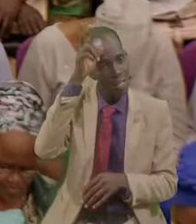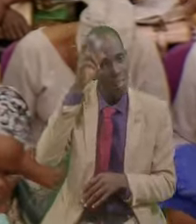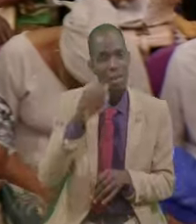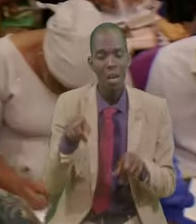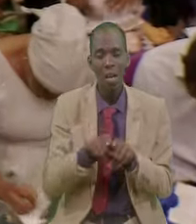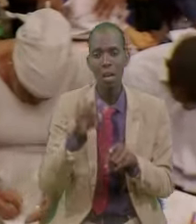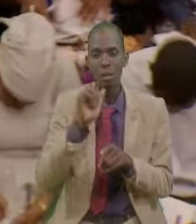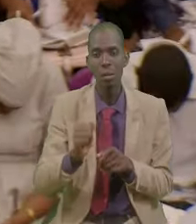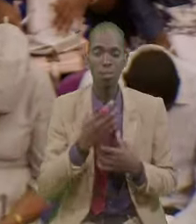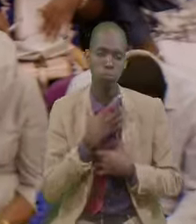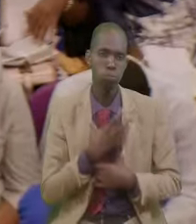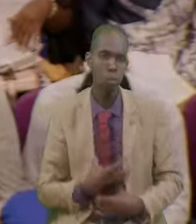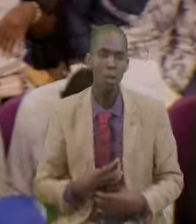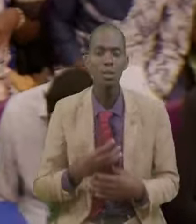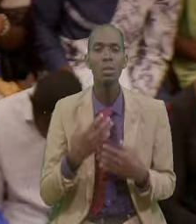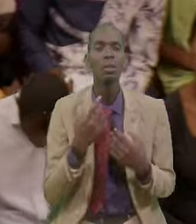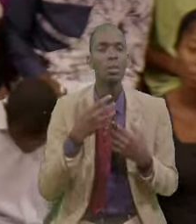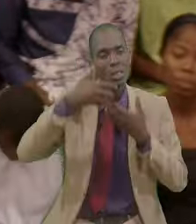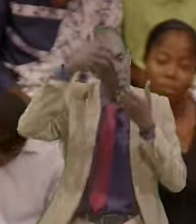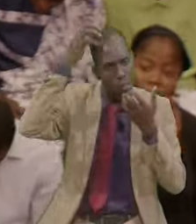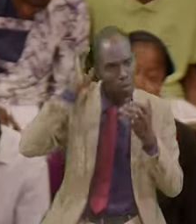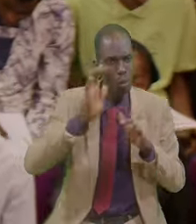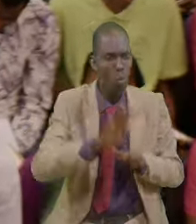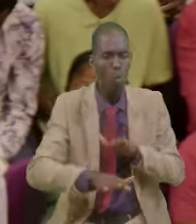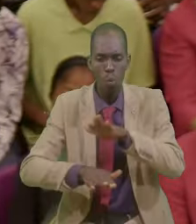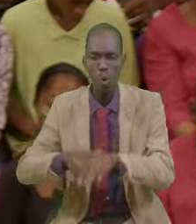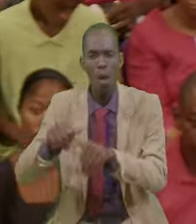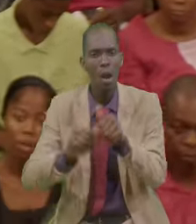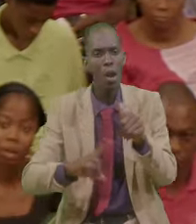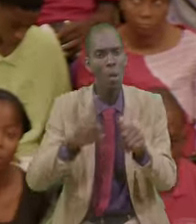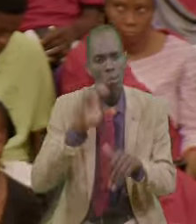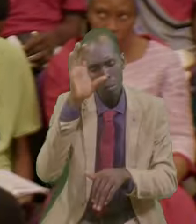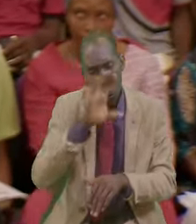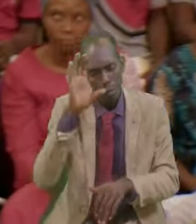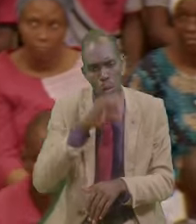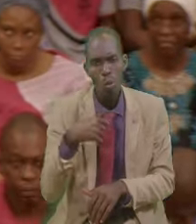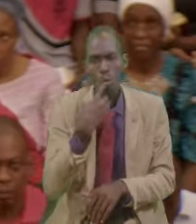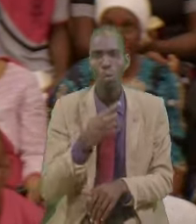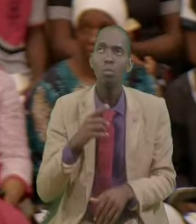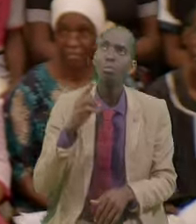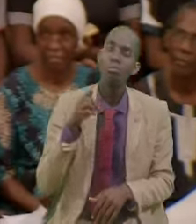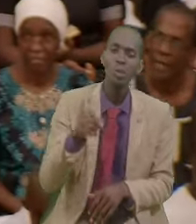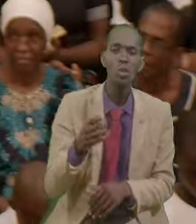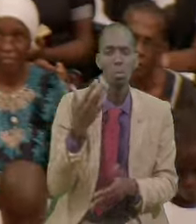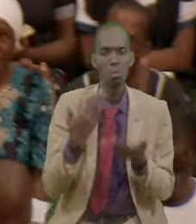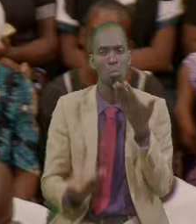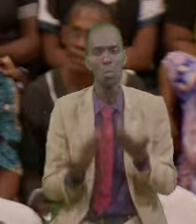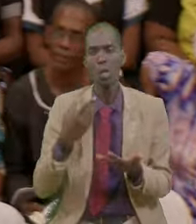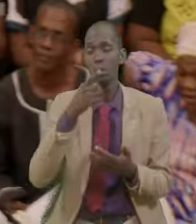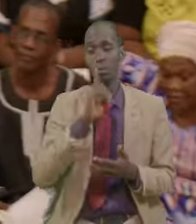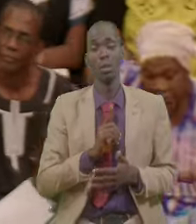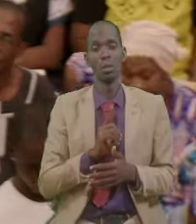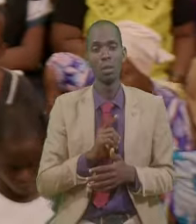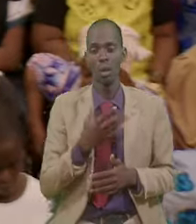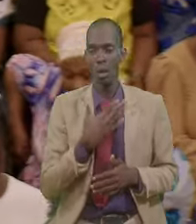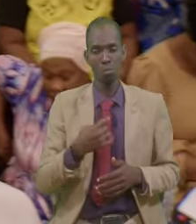lion, walketh about, seeking whom he will devour. And I'm not one of them.